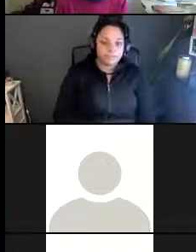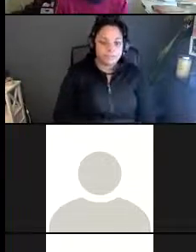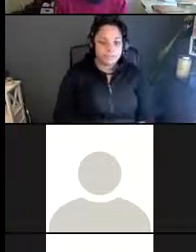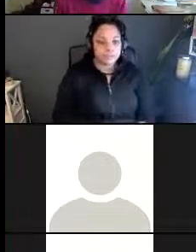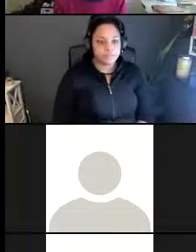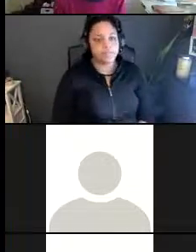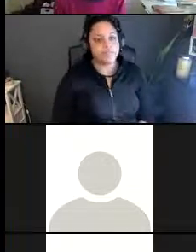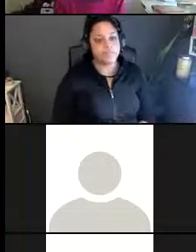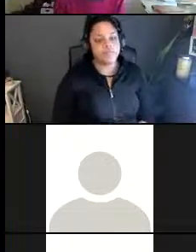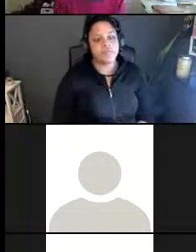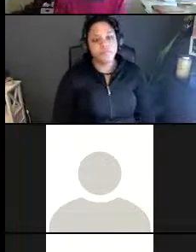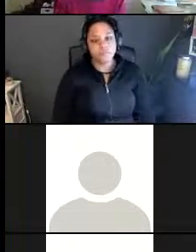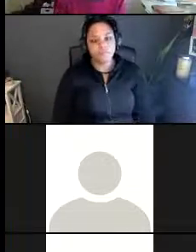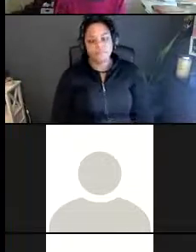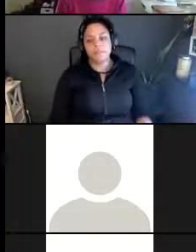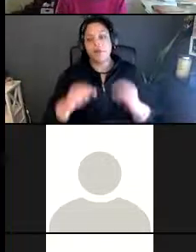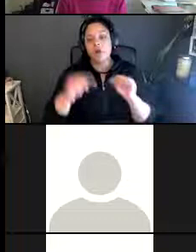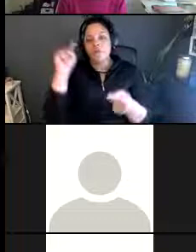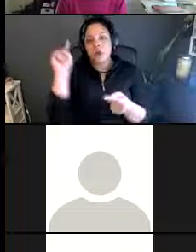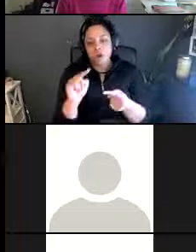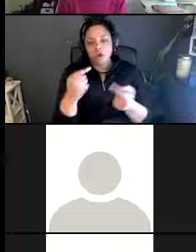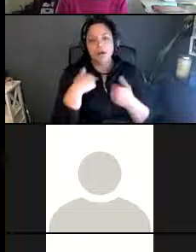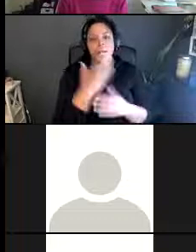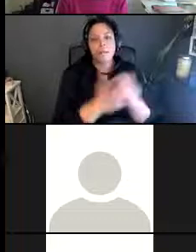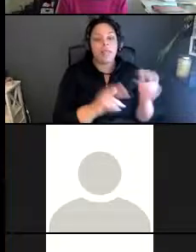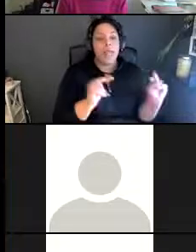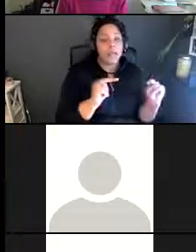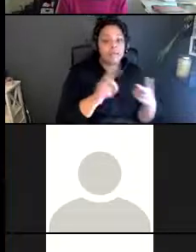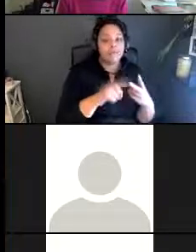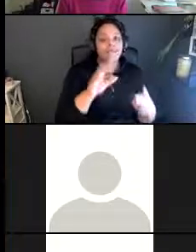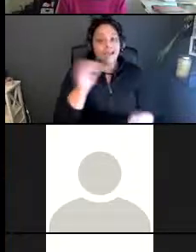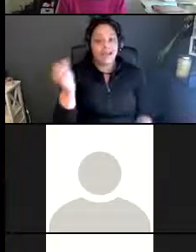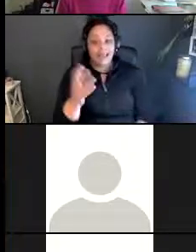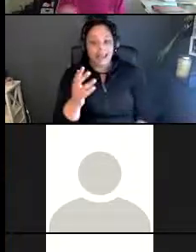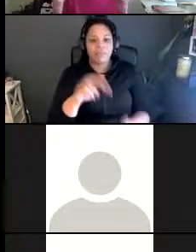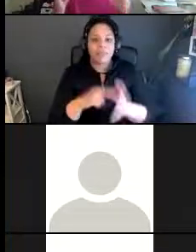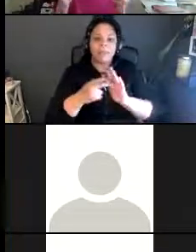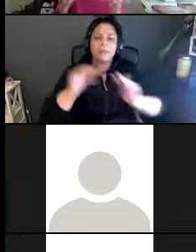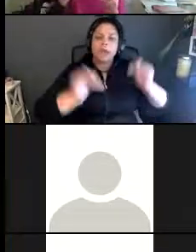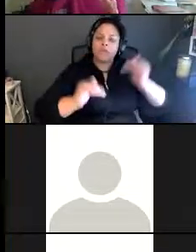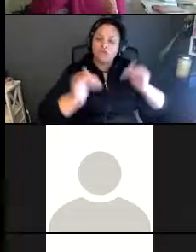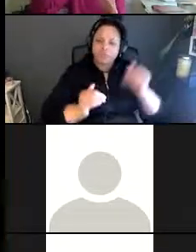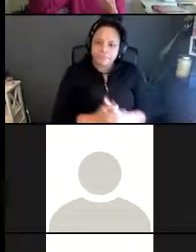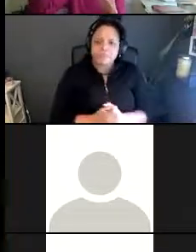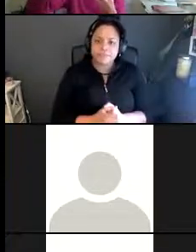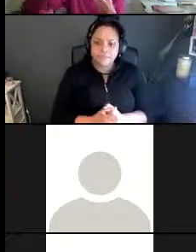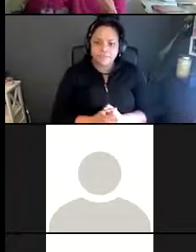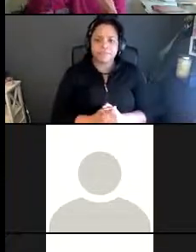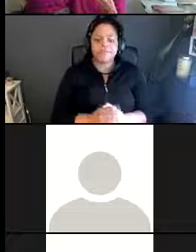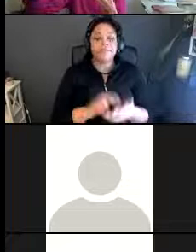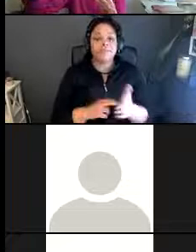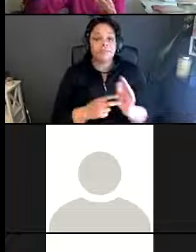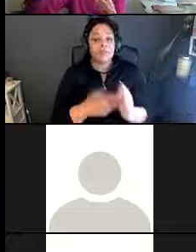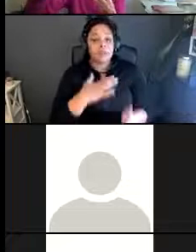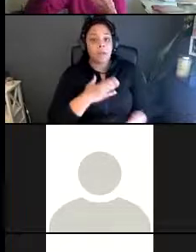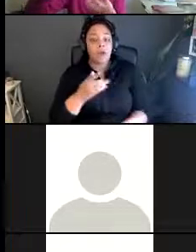Harm reduction encompasses both abstinence and gambling in moderation. Even if my goal in